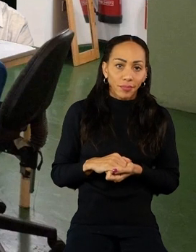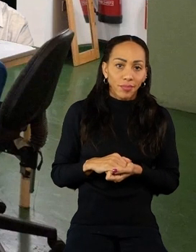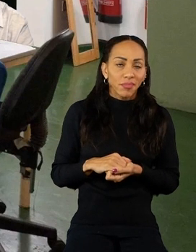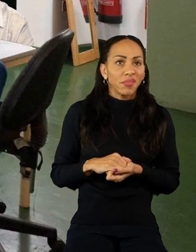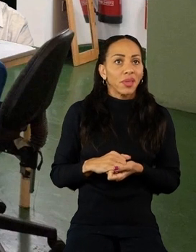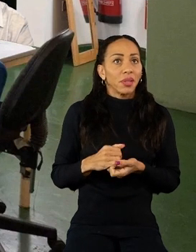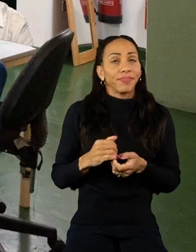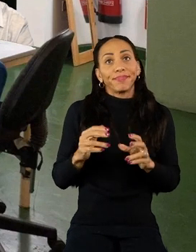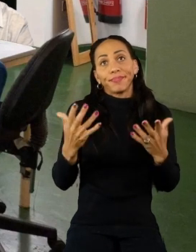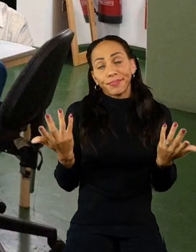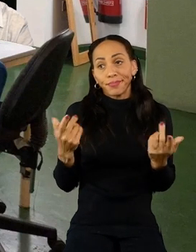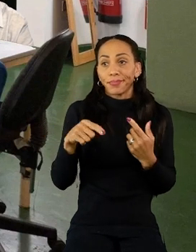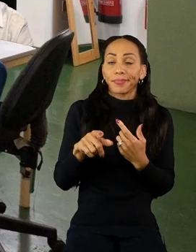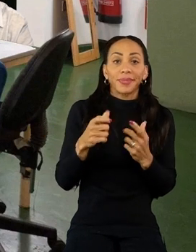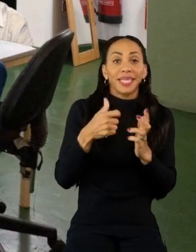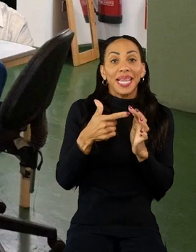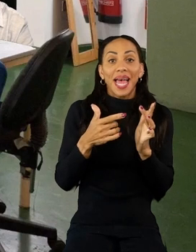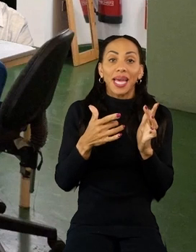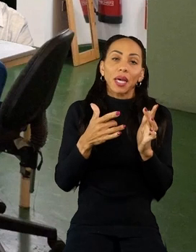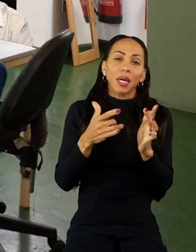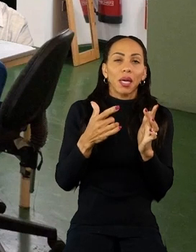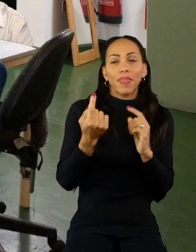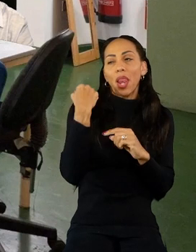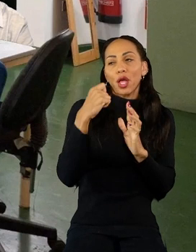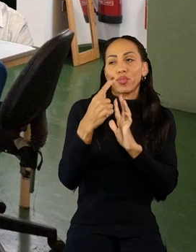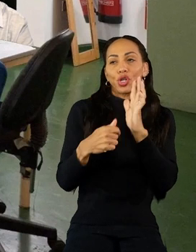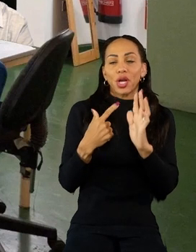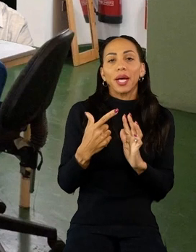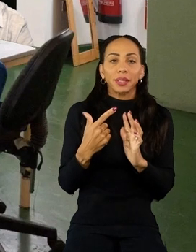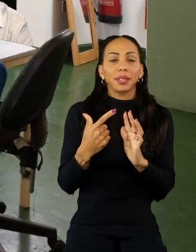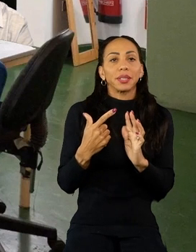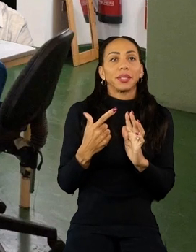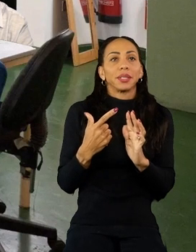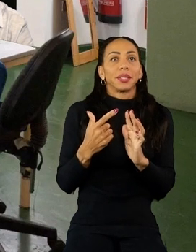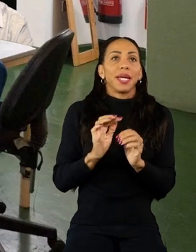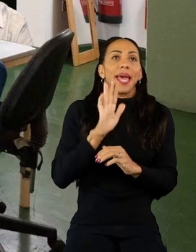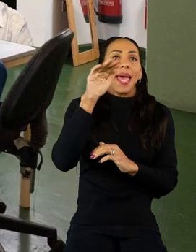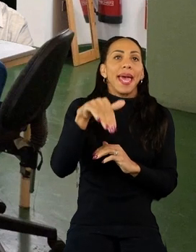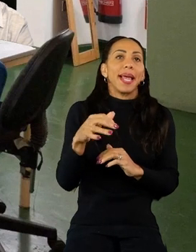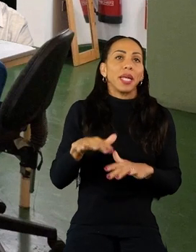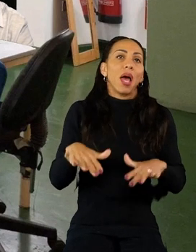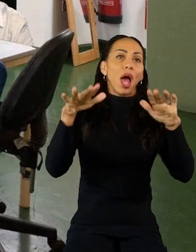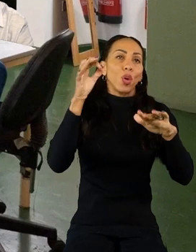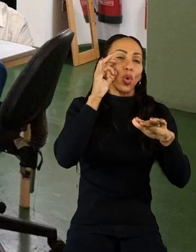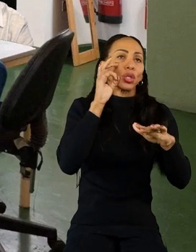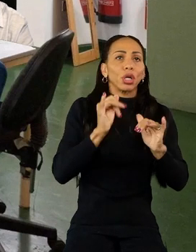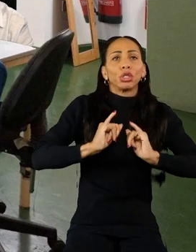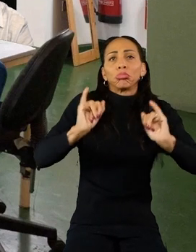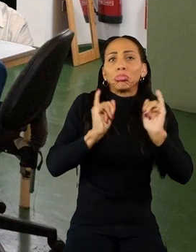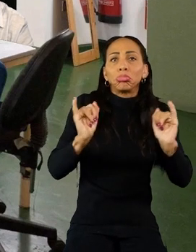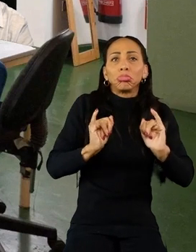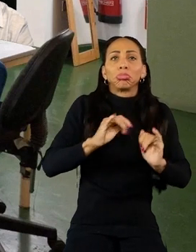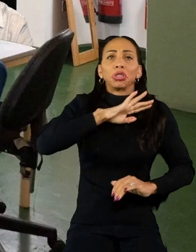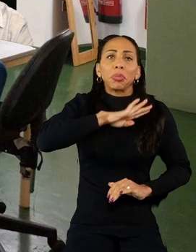consider when we're making work, is that, you know, if you've got this depressing space like in Coombe Hill or High